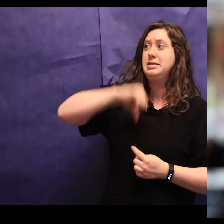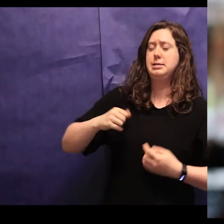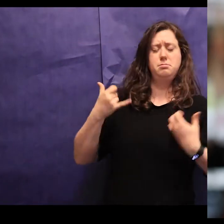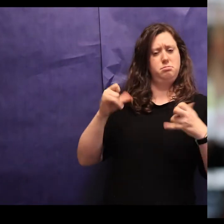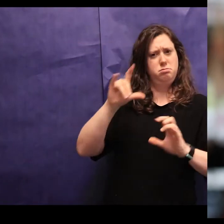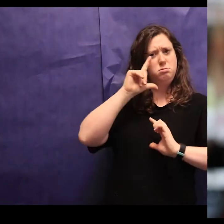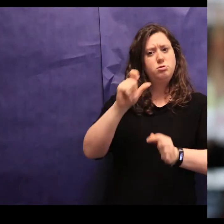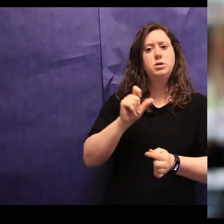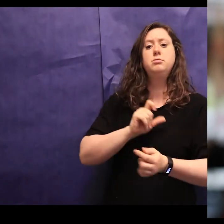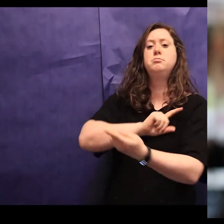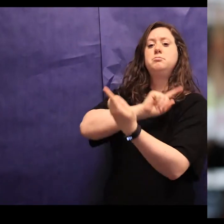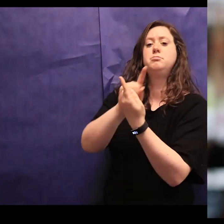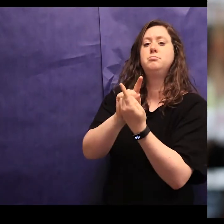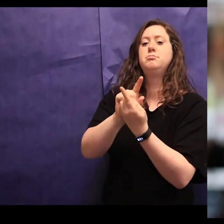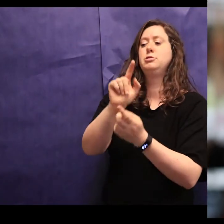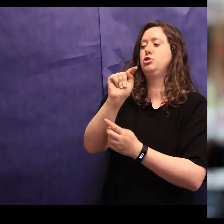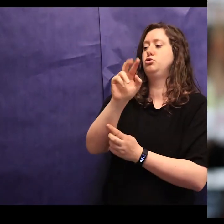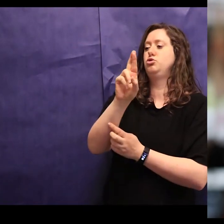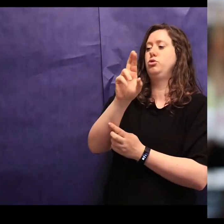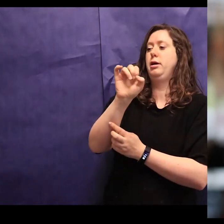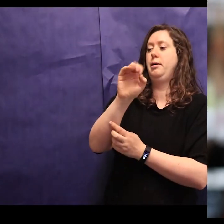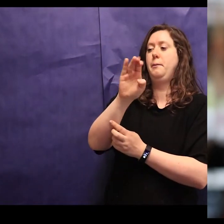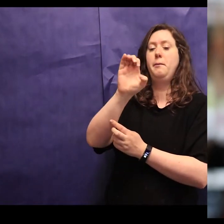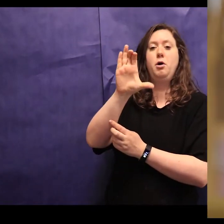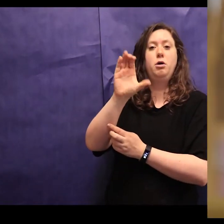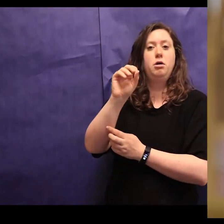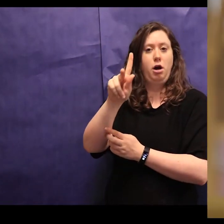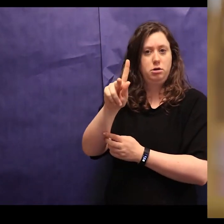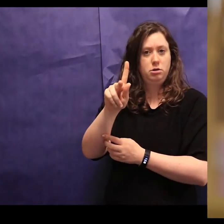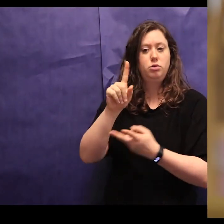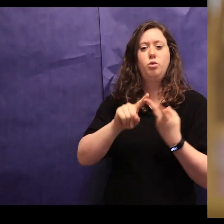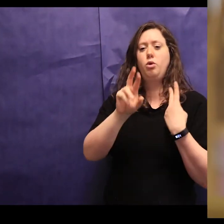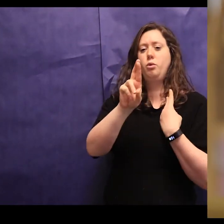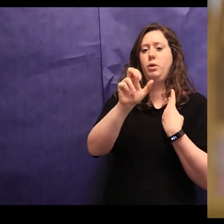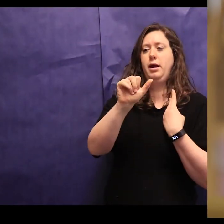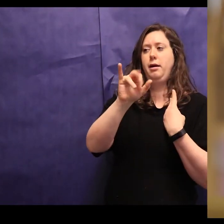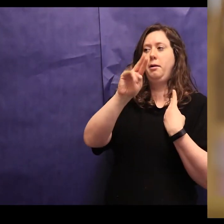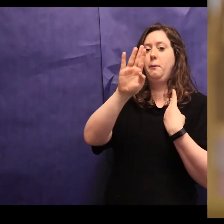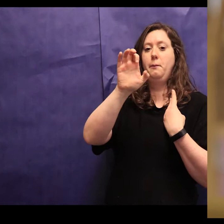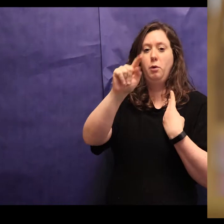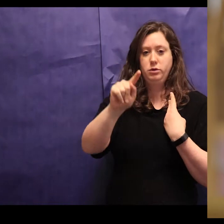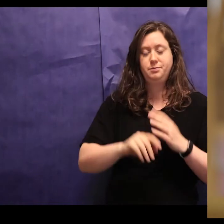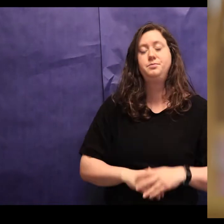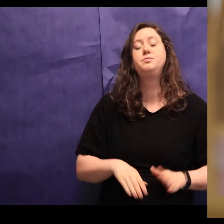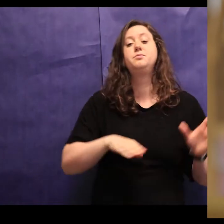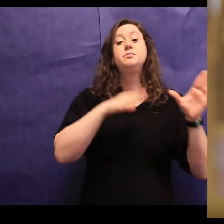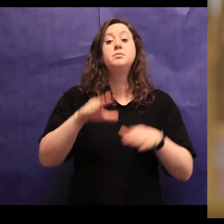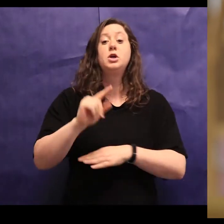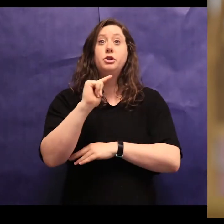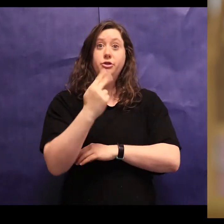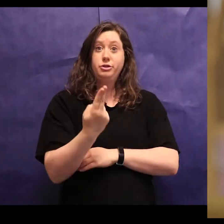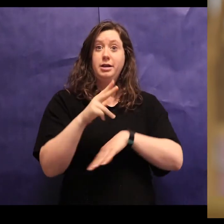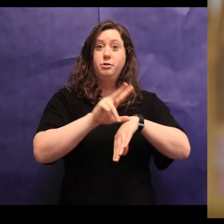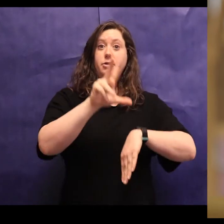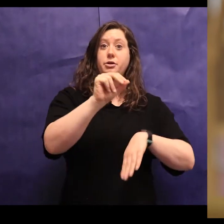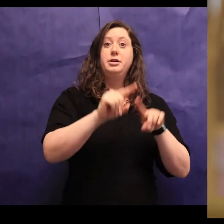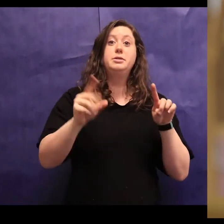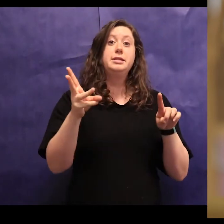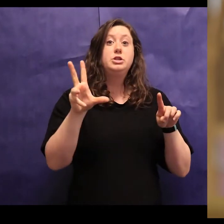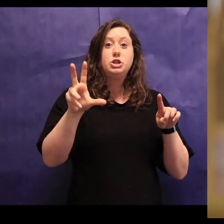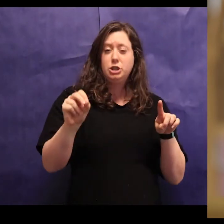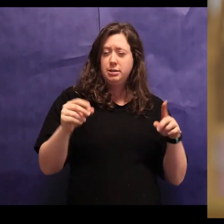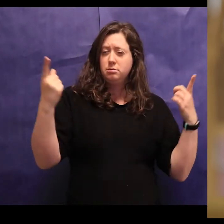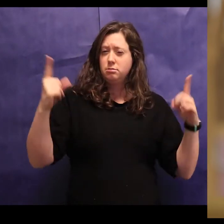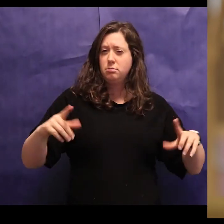Mr. Rainbow before the end of the year. On Thursday from 3.30pm to 6.30pm,